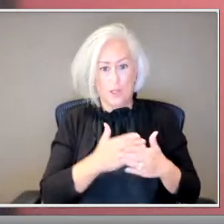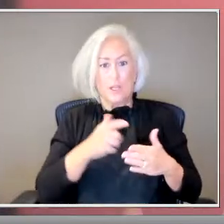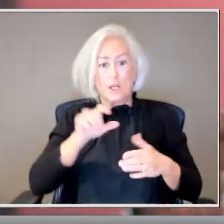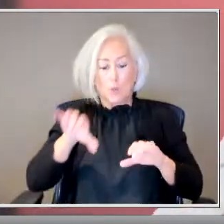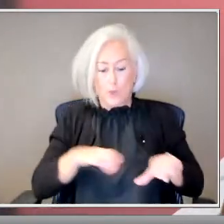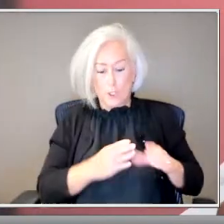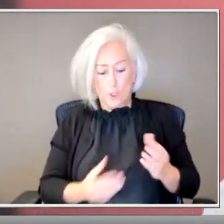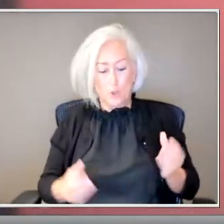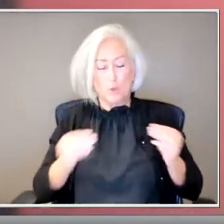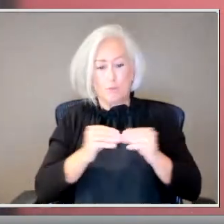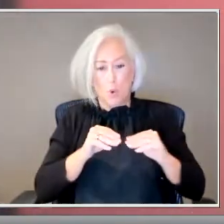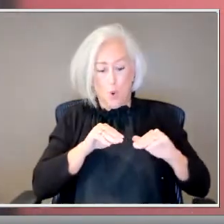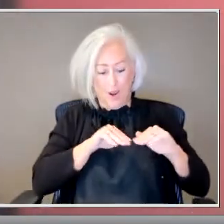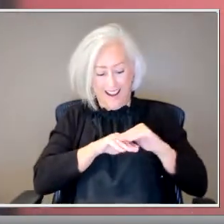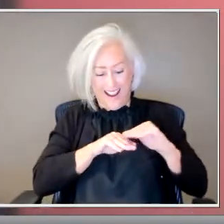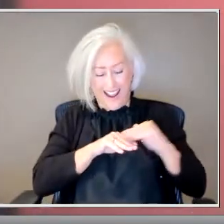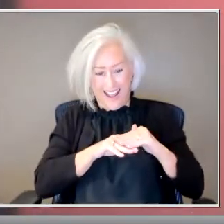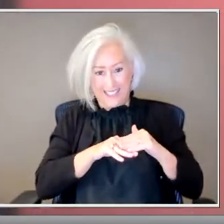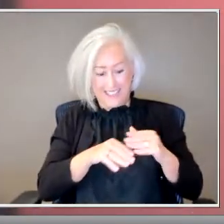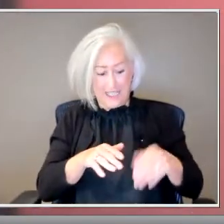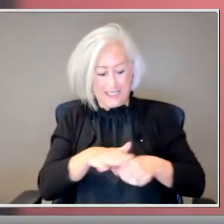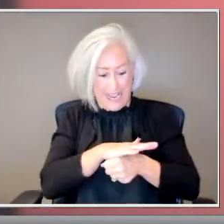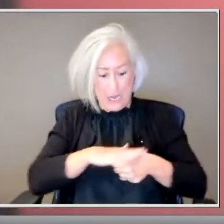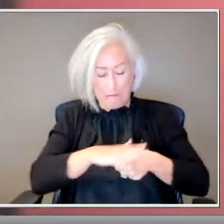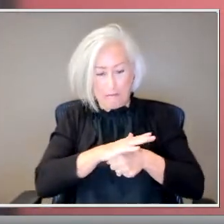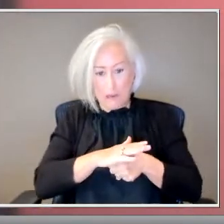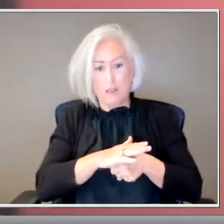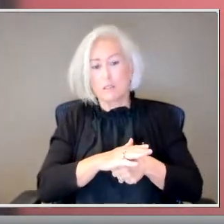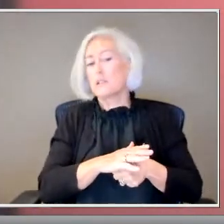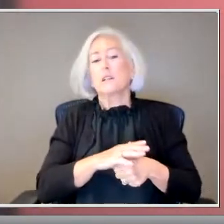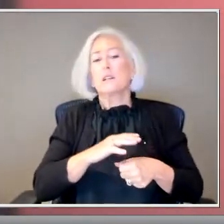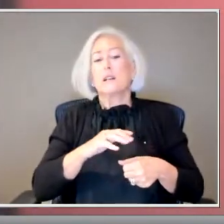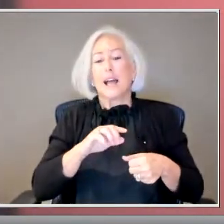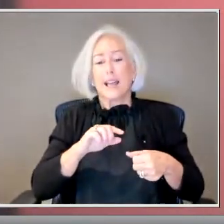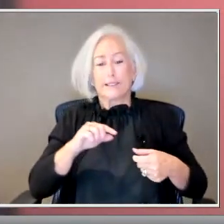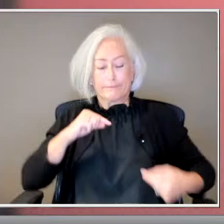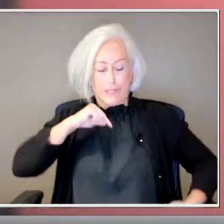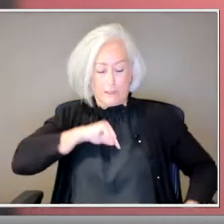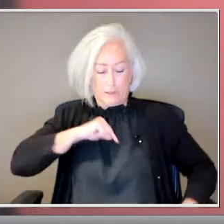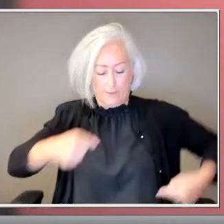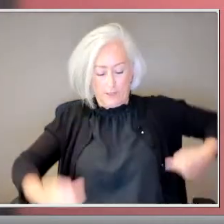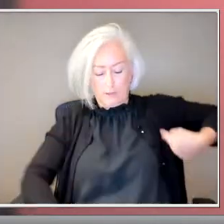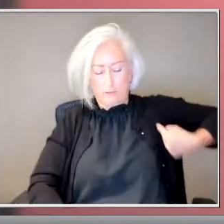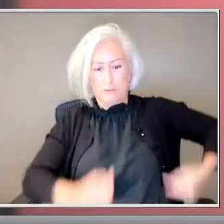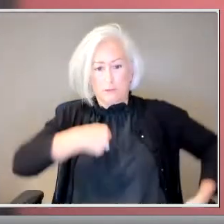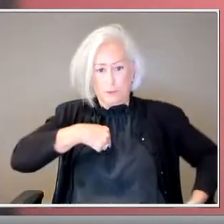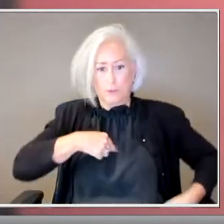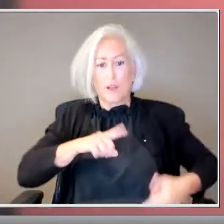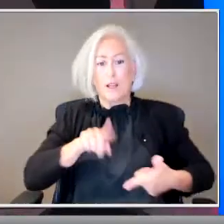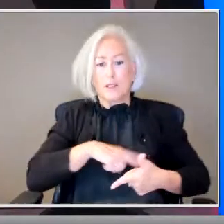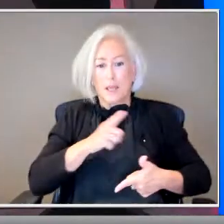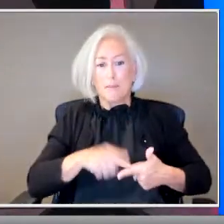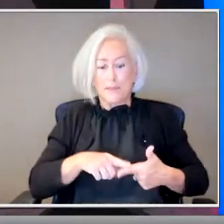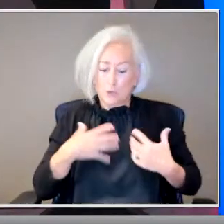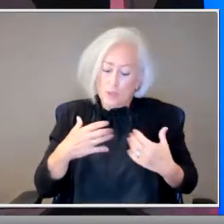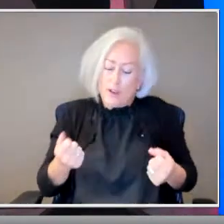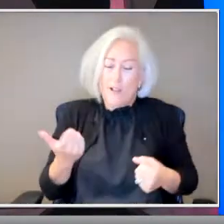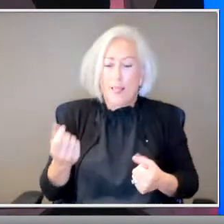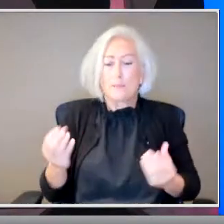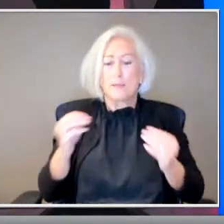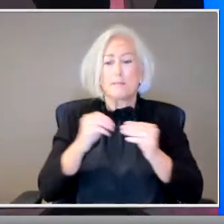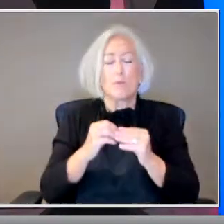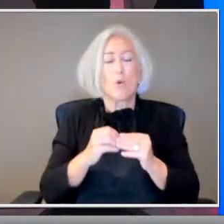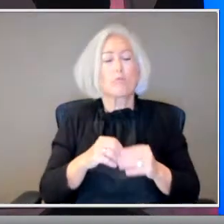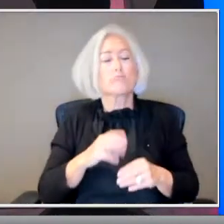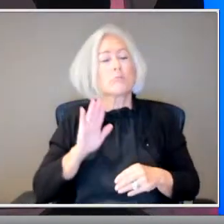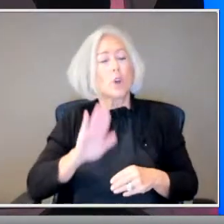catheter from different angles. That makes the procedure longer, and obviously the recovery will be a little longer from there. How long was Mike's procedure? I